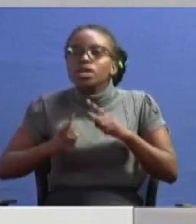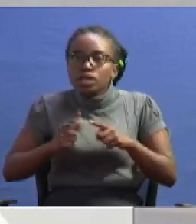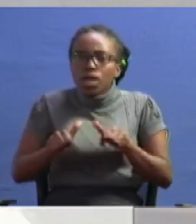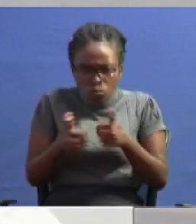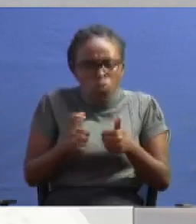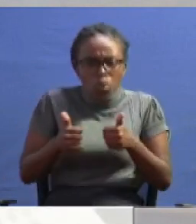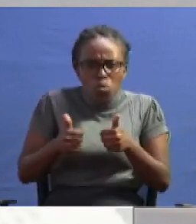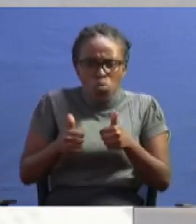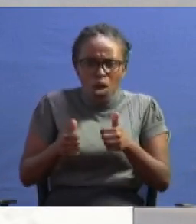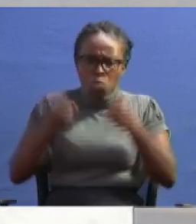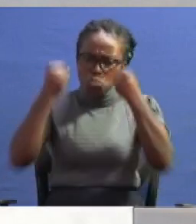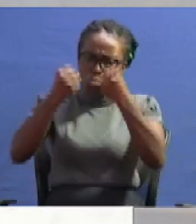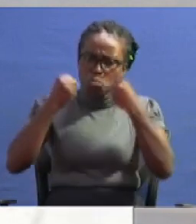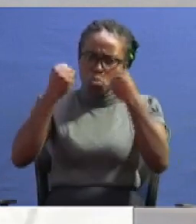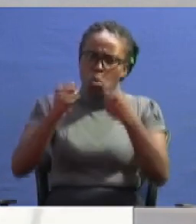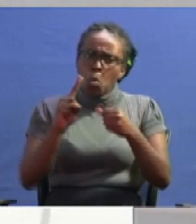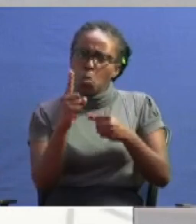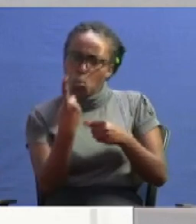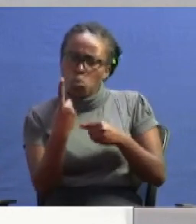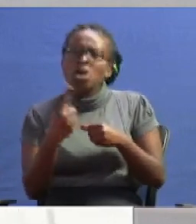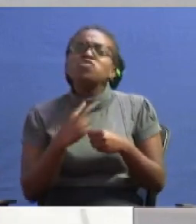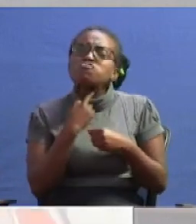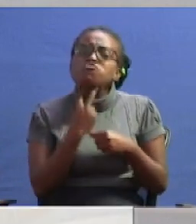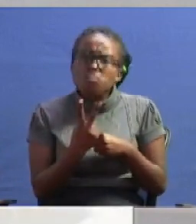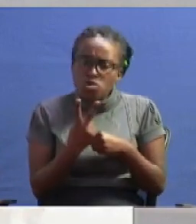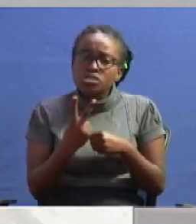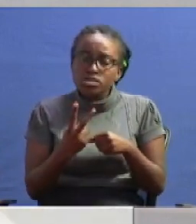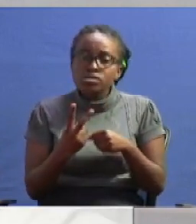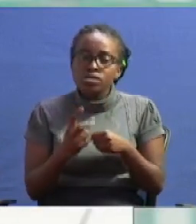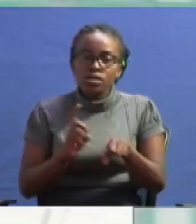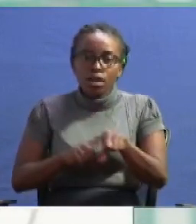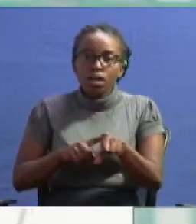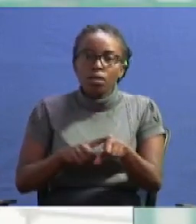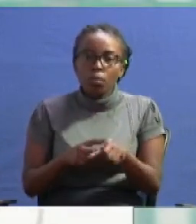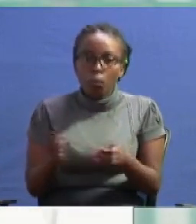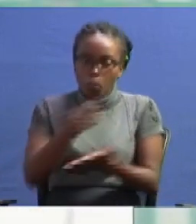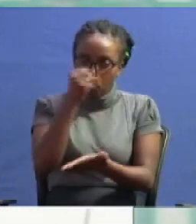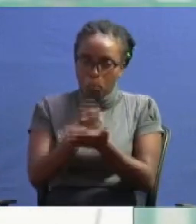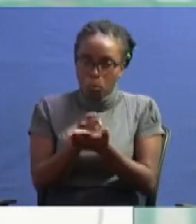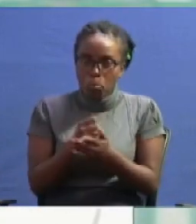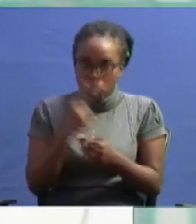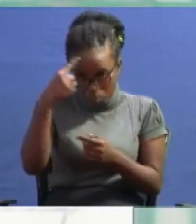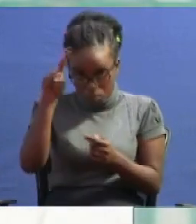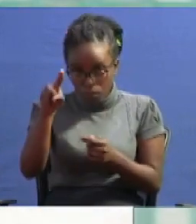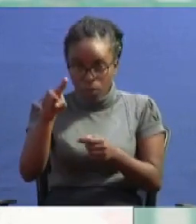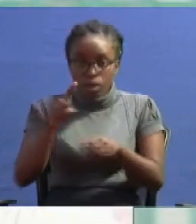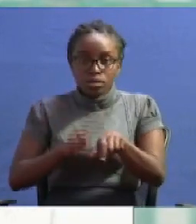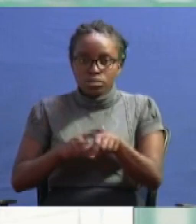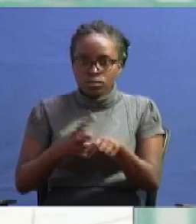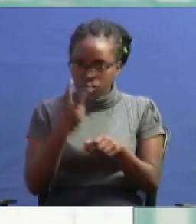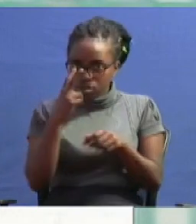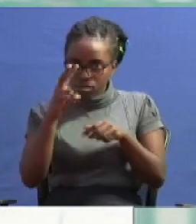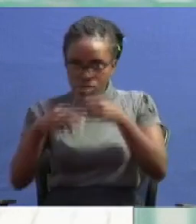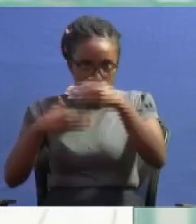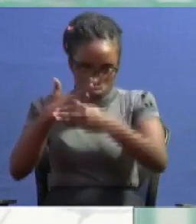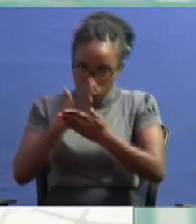champion for this one voice that he so much advocates for? We cannot overlook the Gachagua